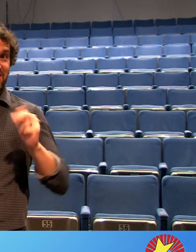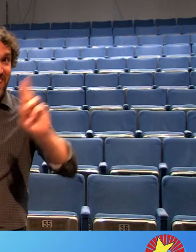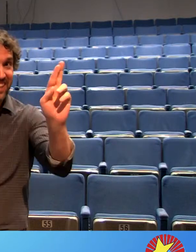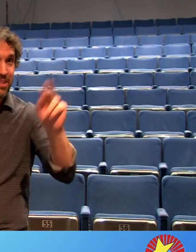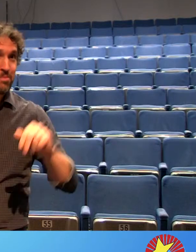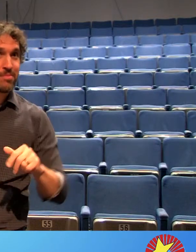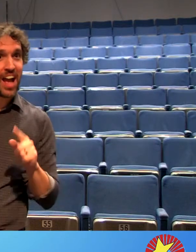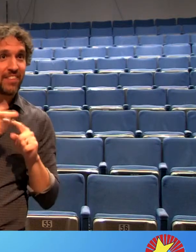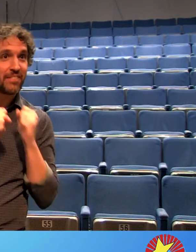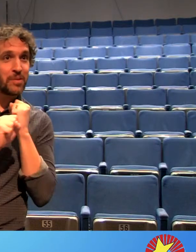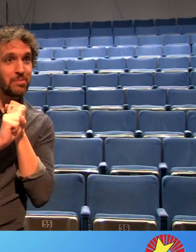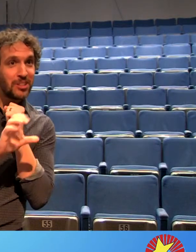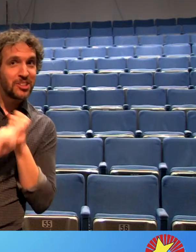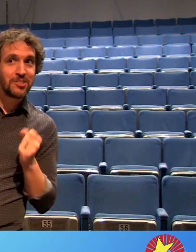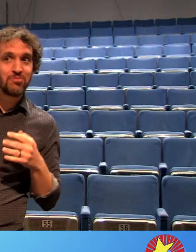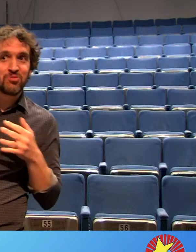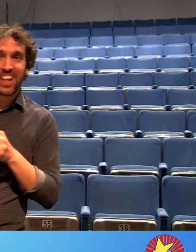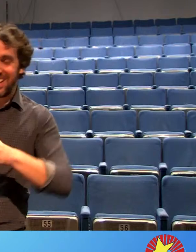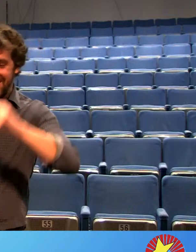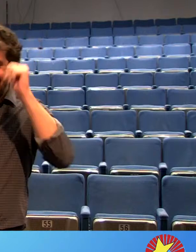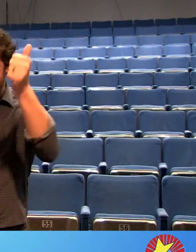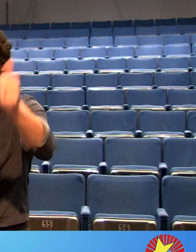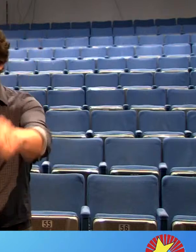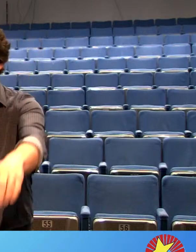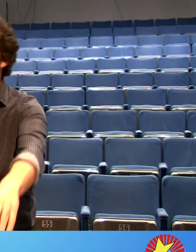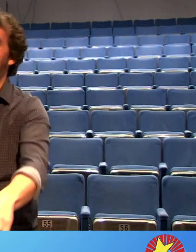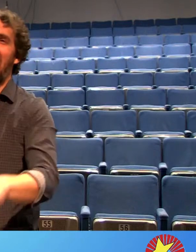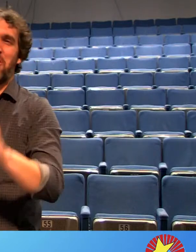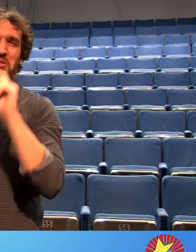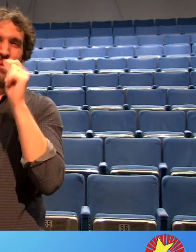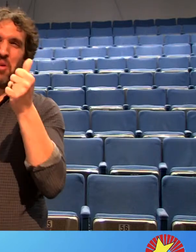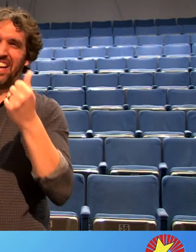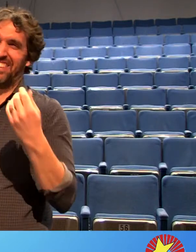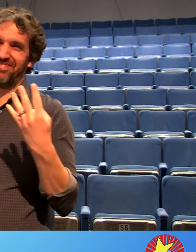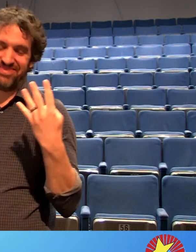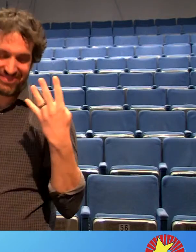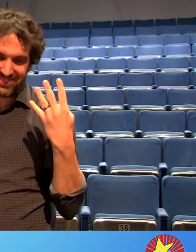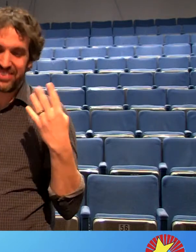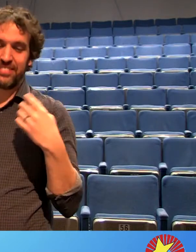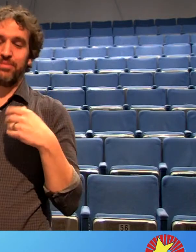Okay, this is Michael Olivier. Are we ready to come back from our commercial break?